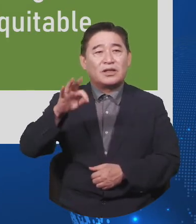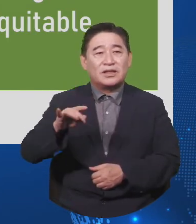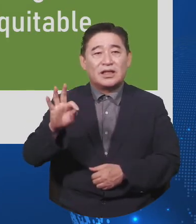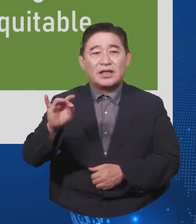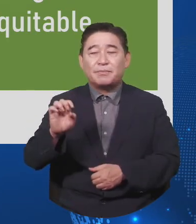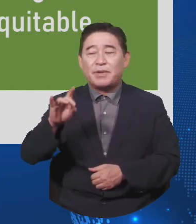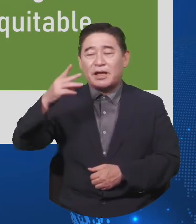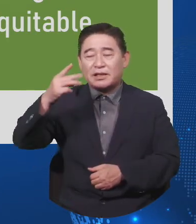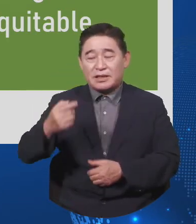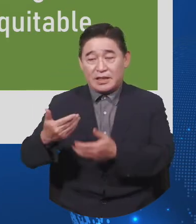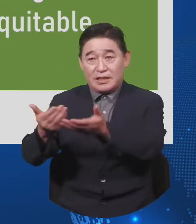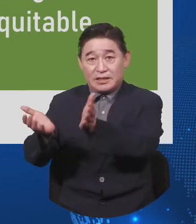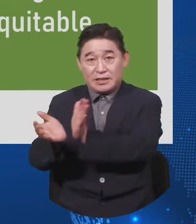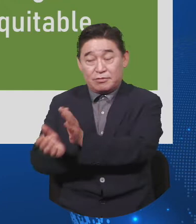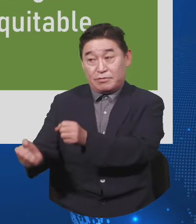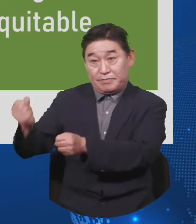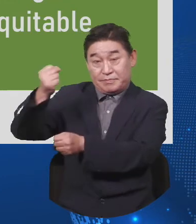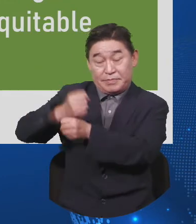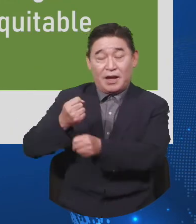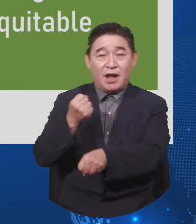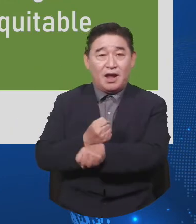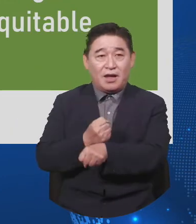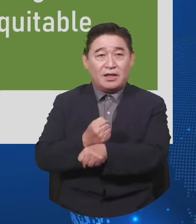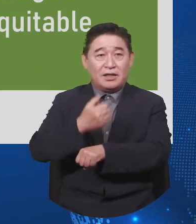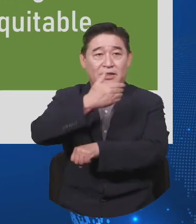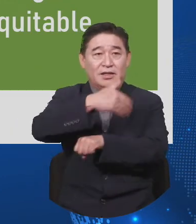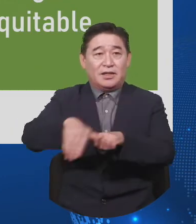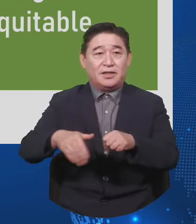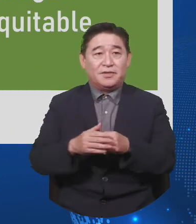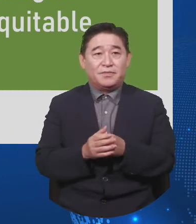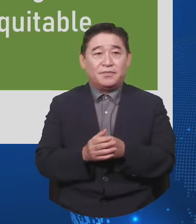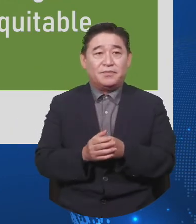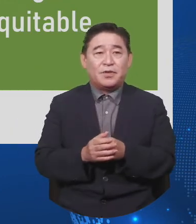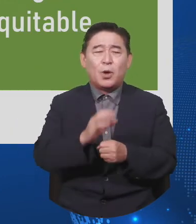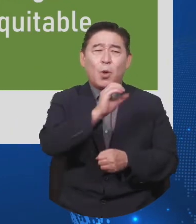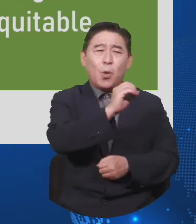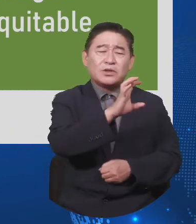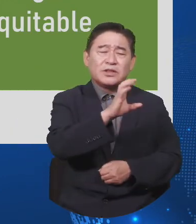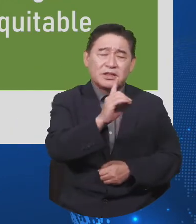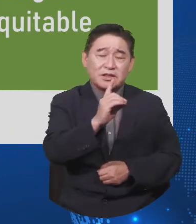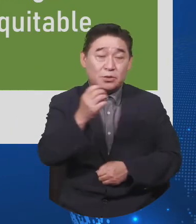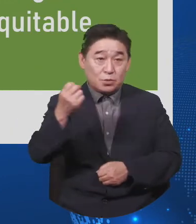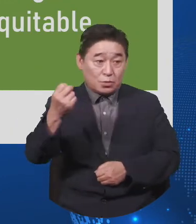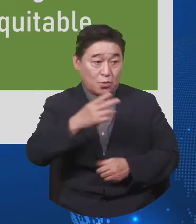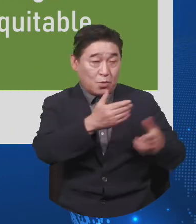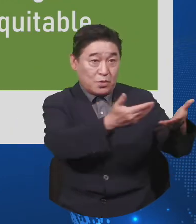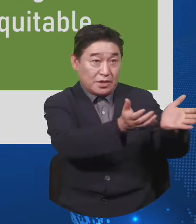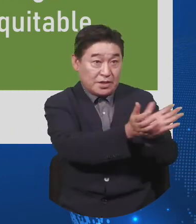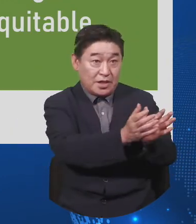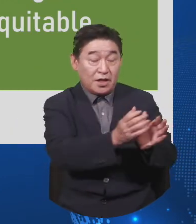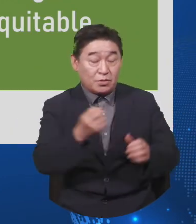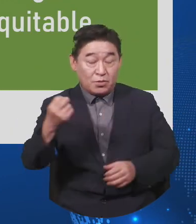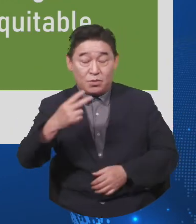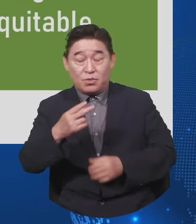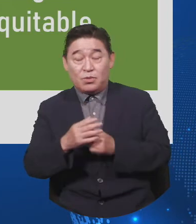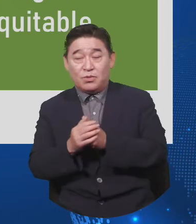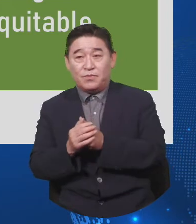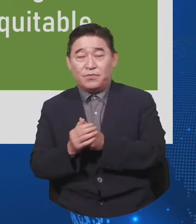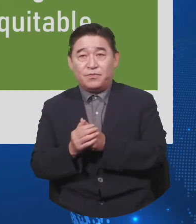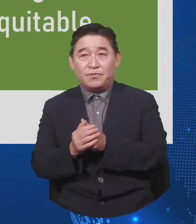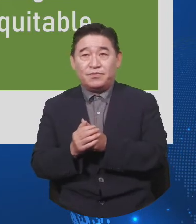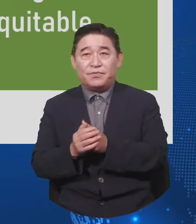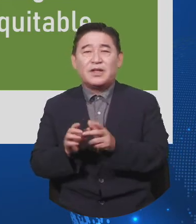shop where OECD and partner producing countries, industry stakeholders,